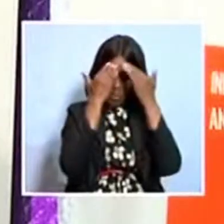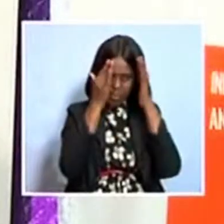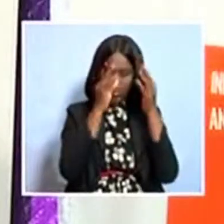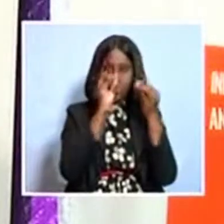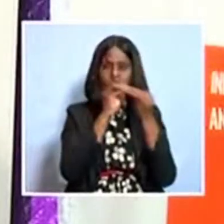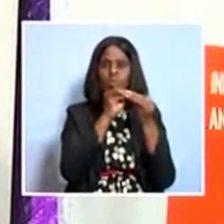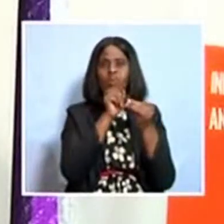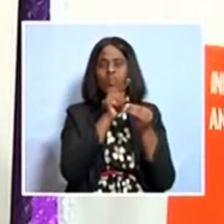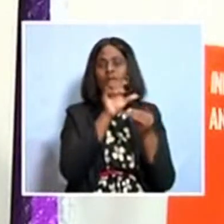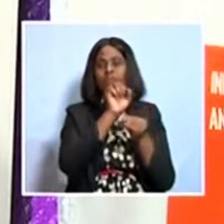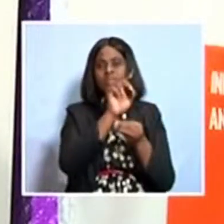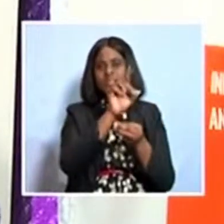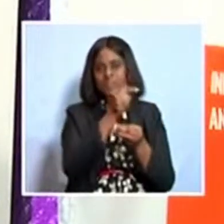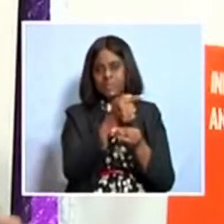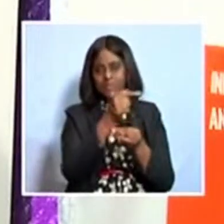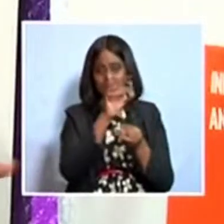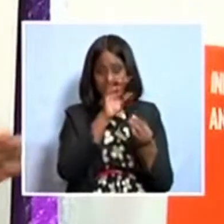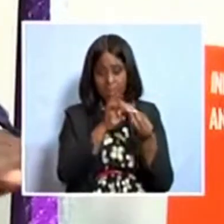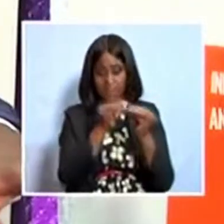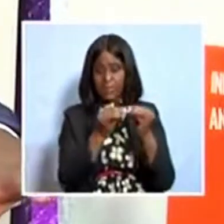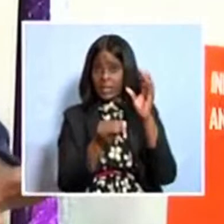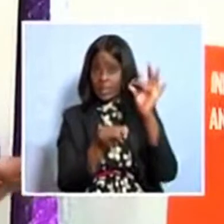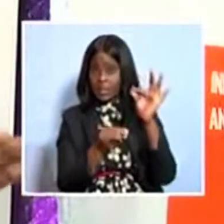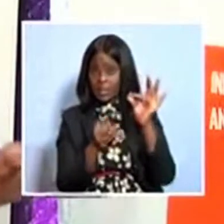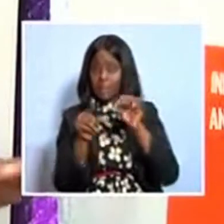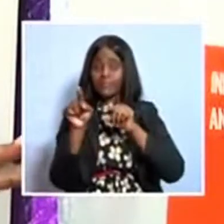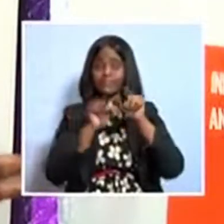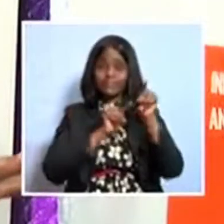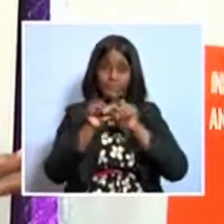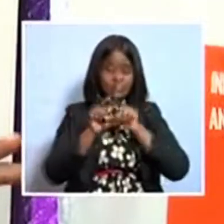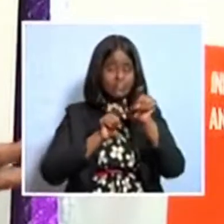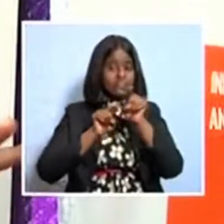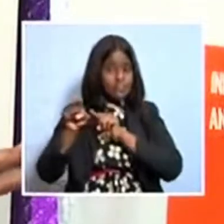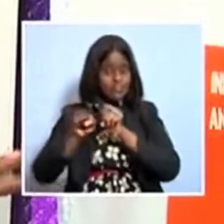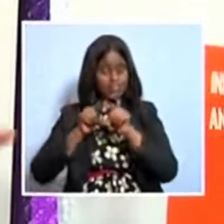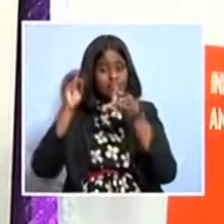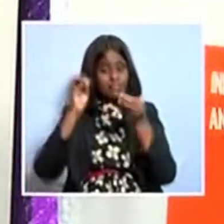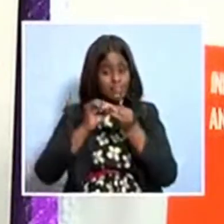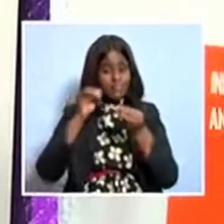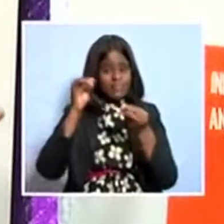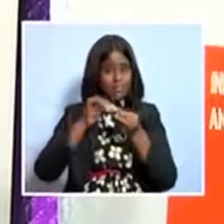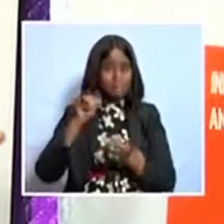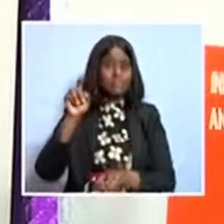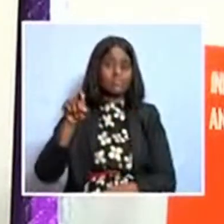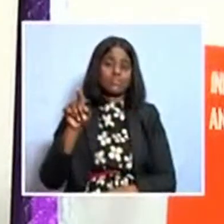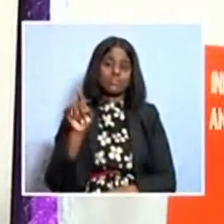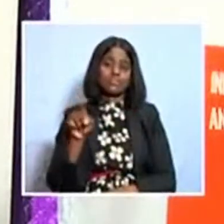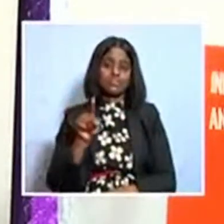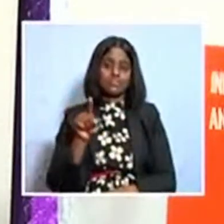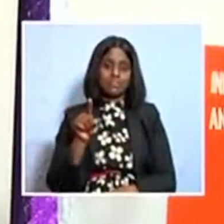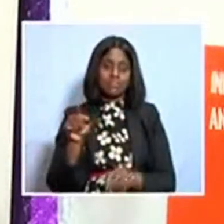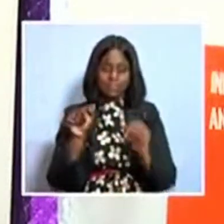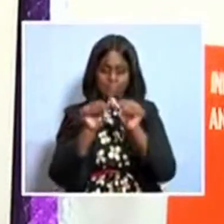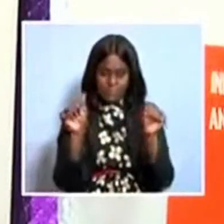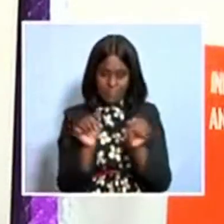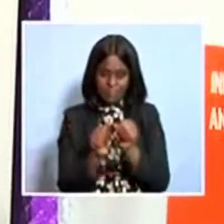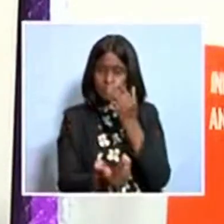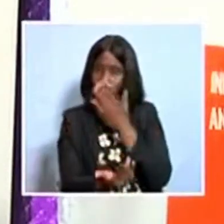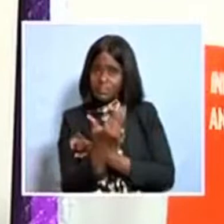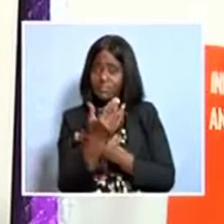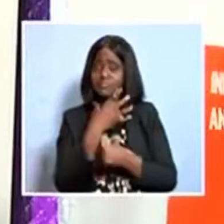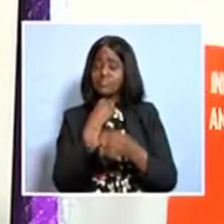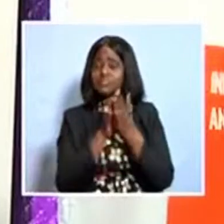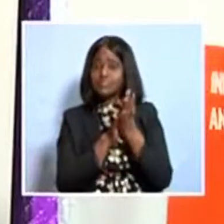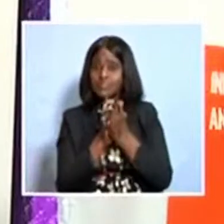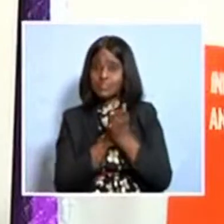9? I know there are a lot of competing needs in these constituencies, but our area of interest this morning